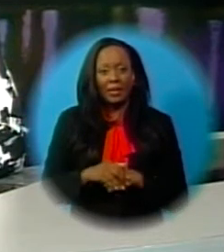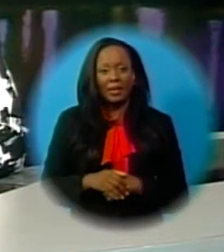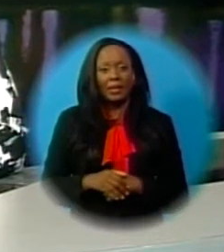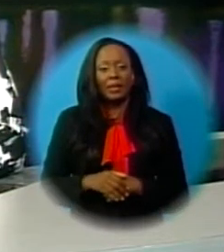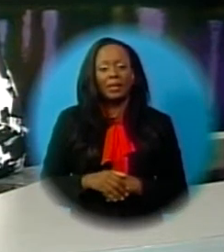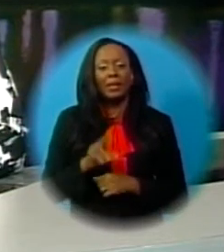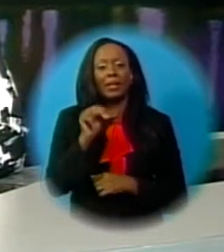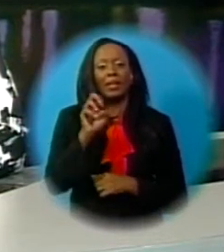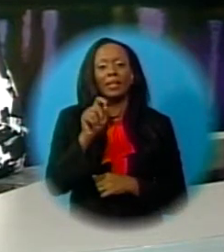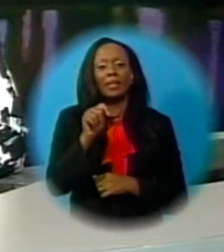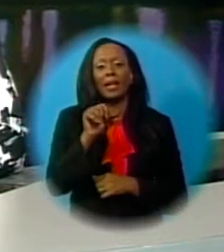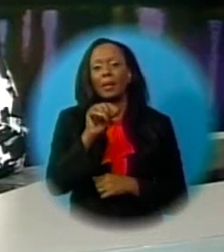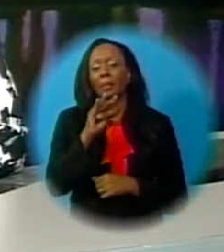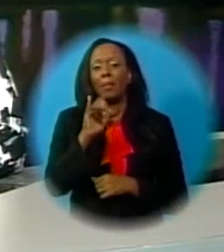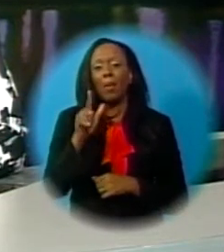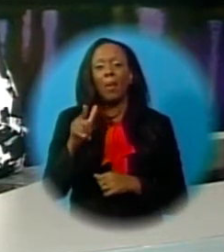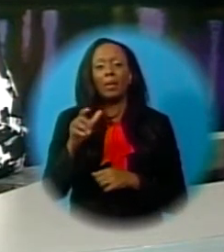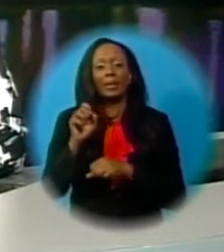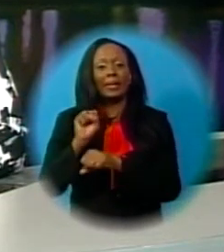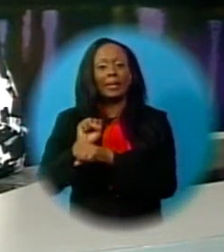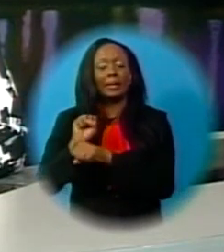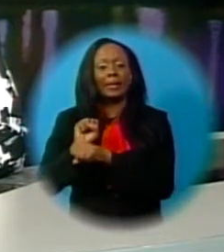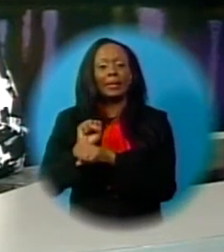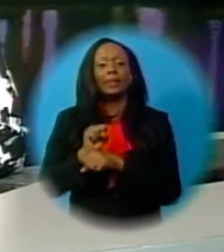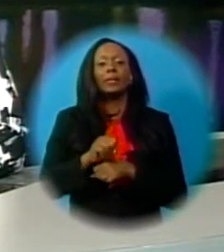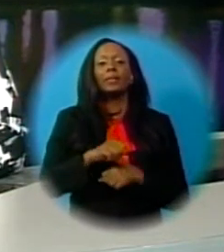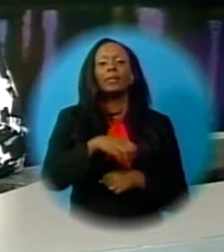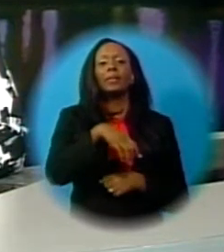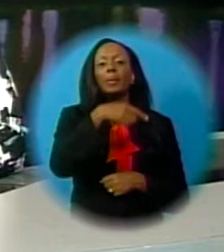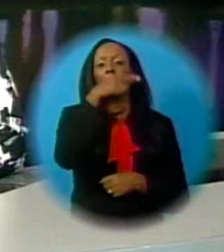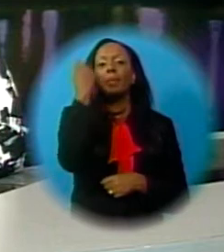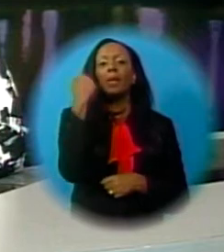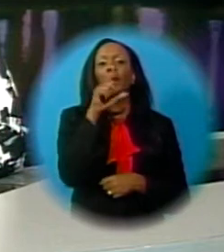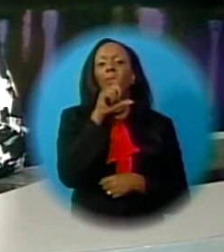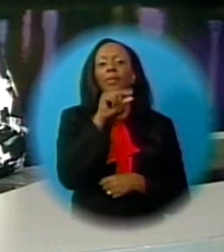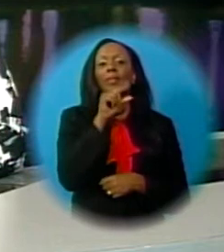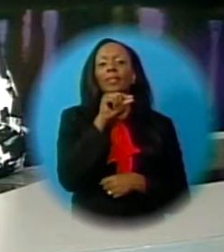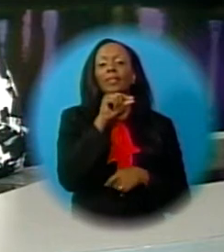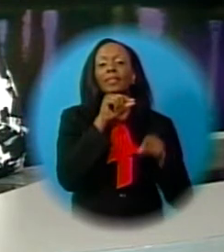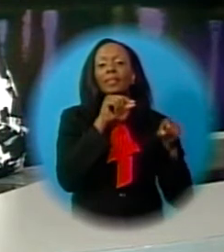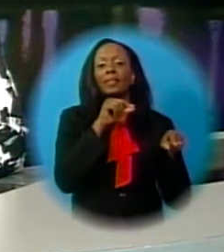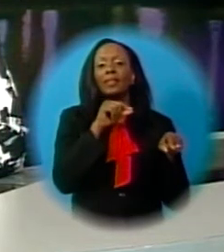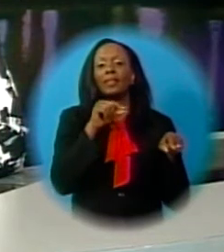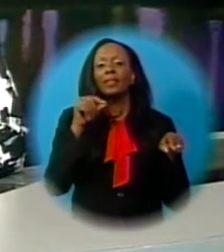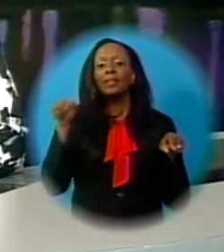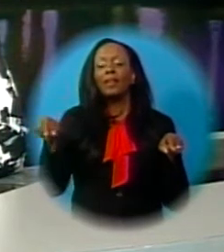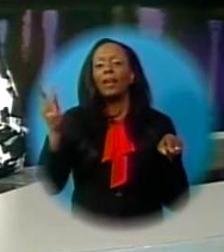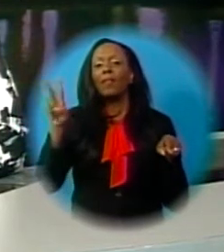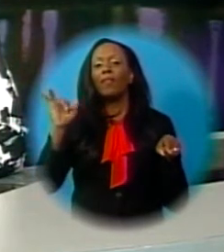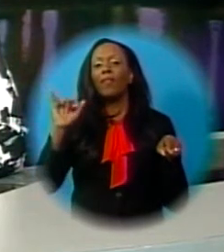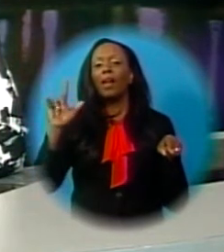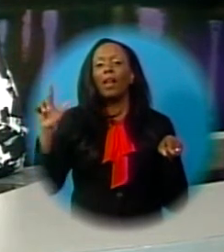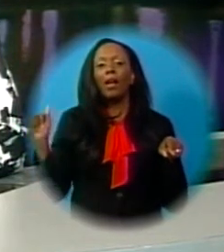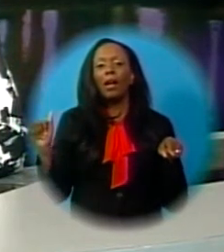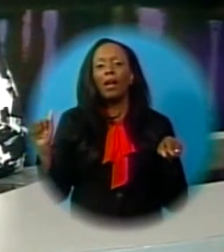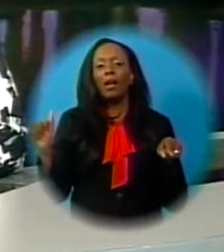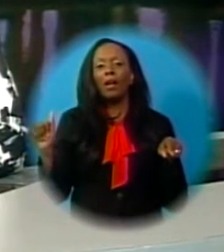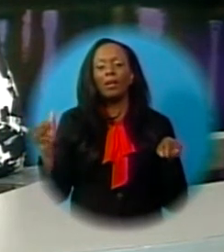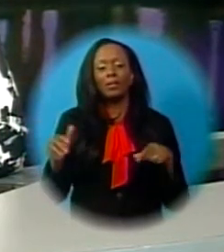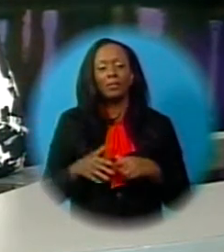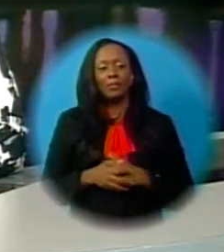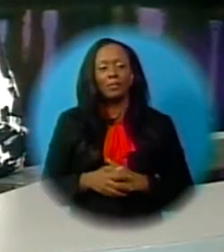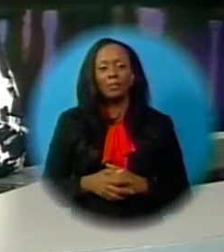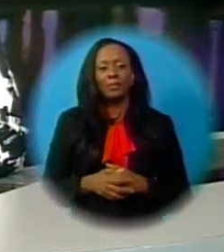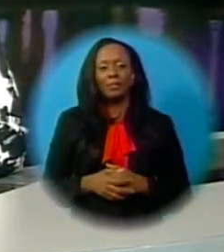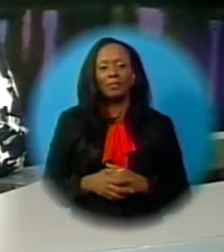night. Playing at the netball stadium, the Blackbirds never trailed despite a 3rd and 4th quarter fight back from Villa. CBC's Damien Best